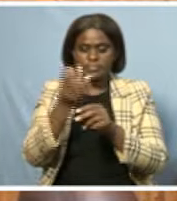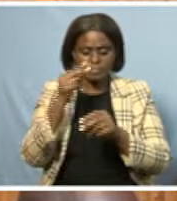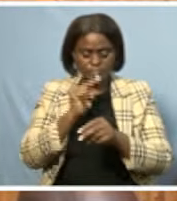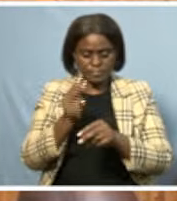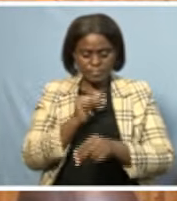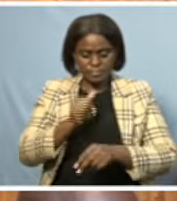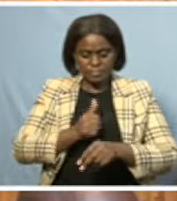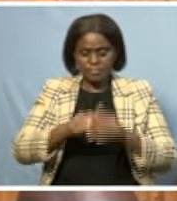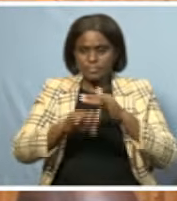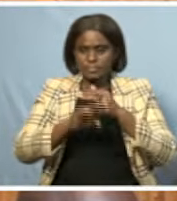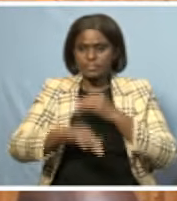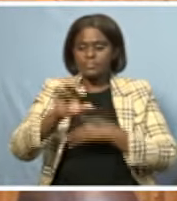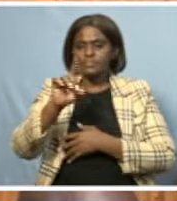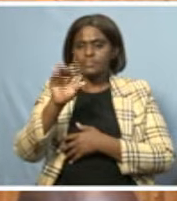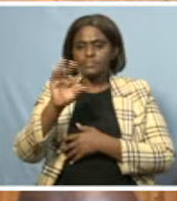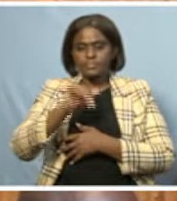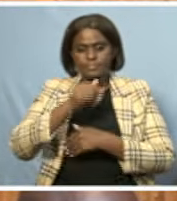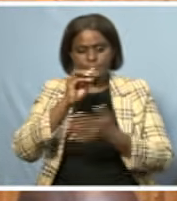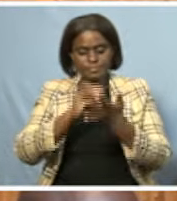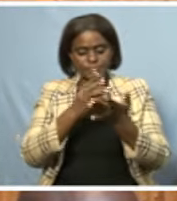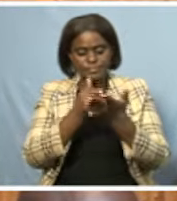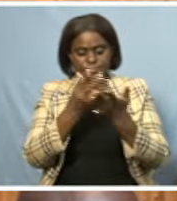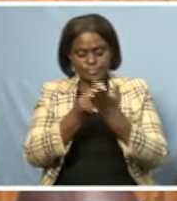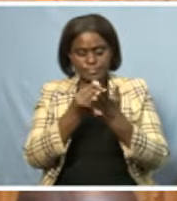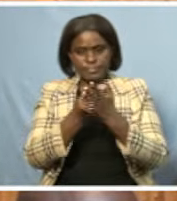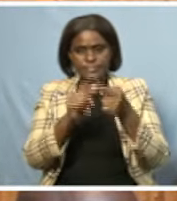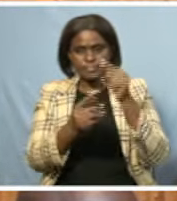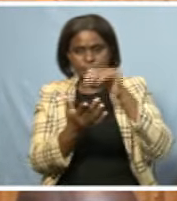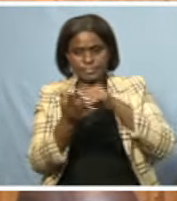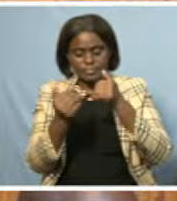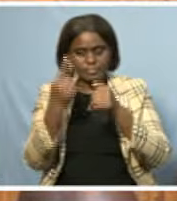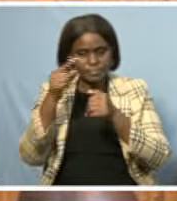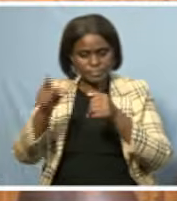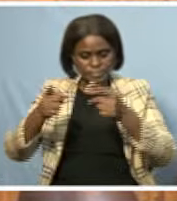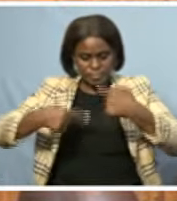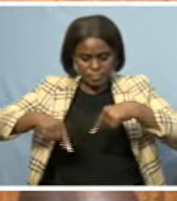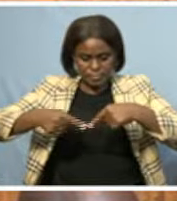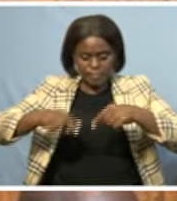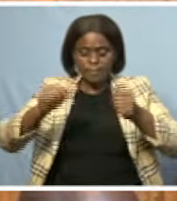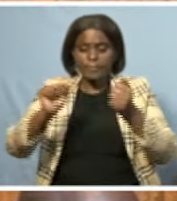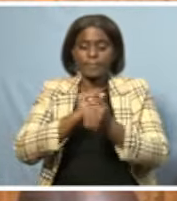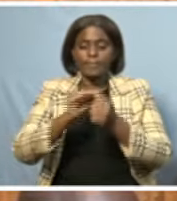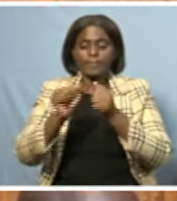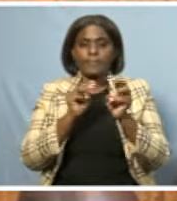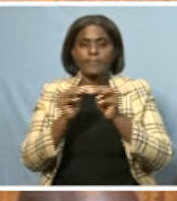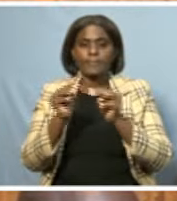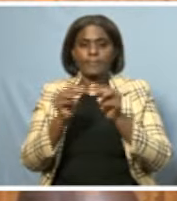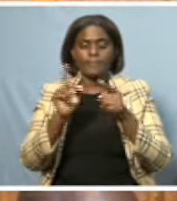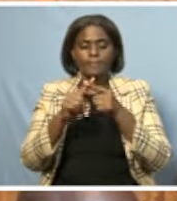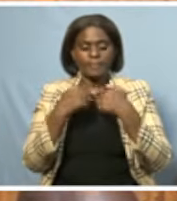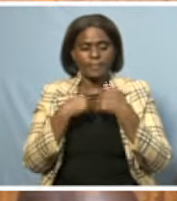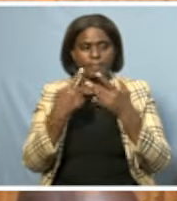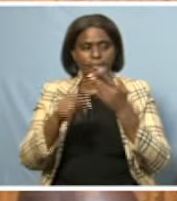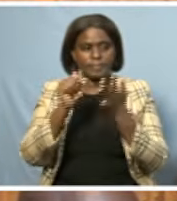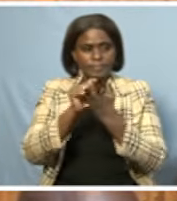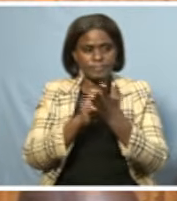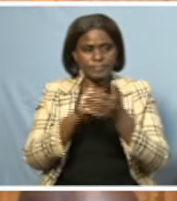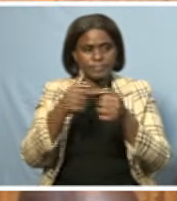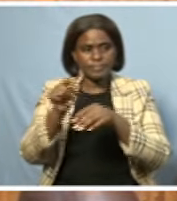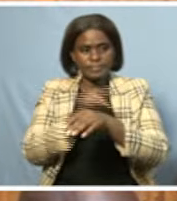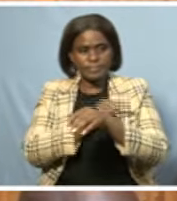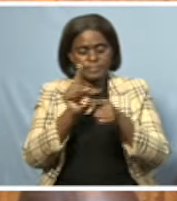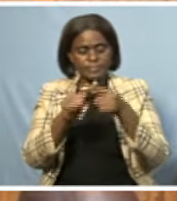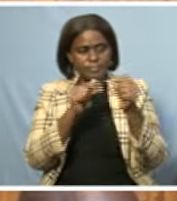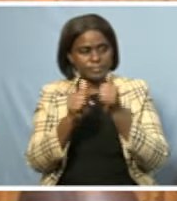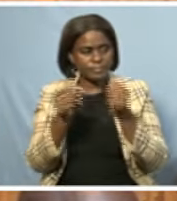us, under CDF, we have put money. But again, for the local disaster management committees to act, it takes them so long to